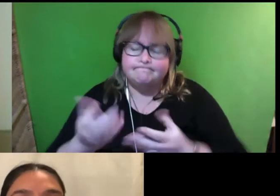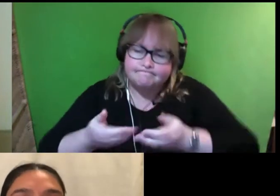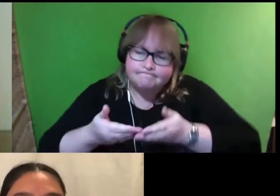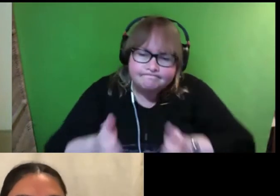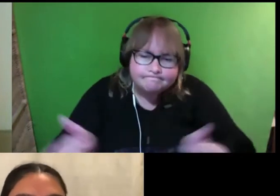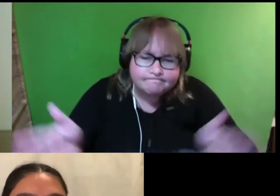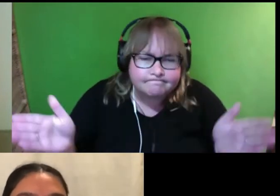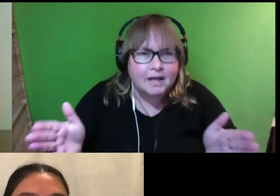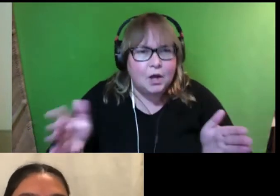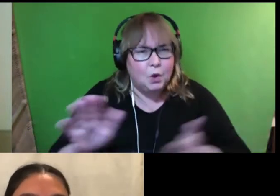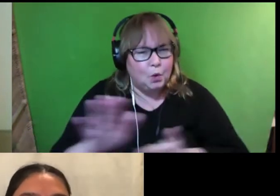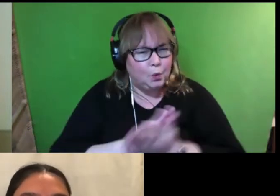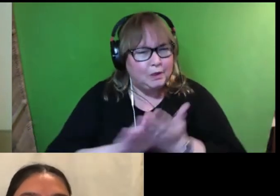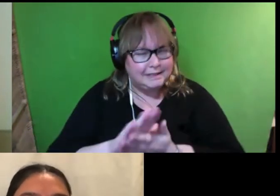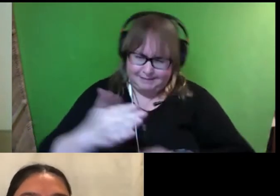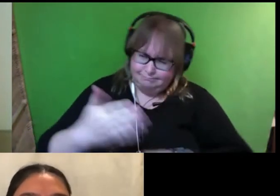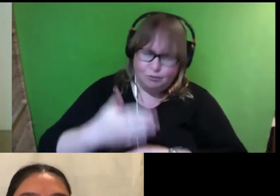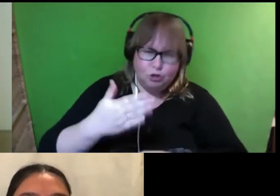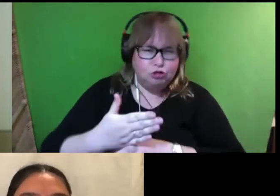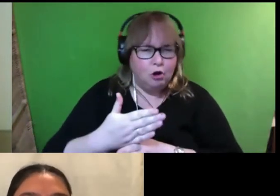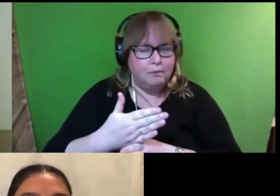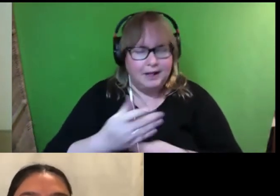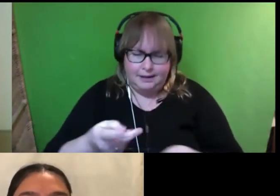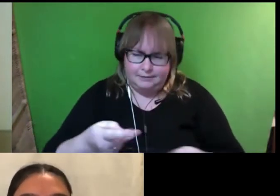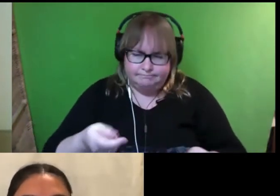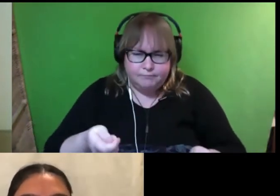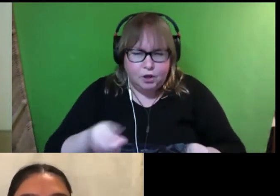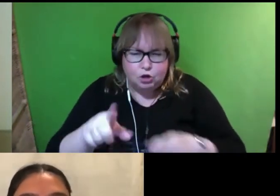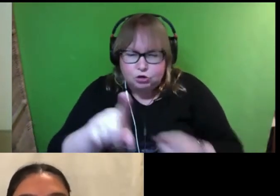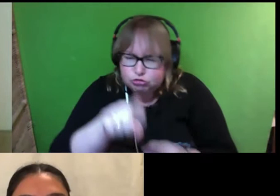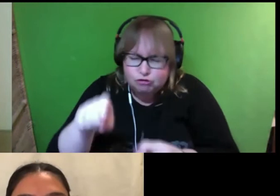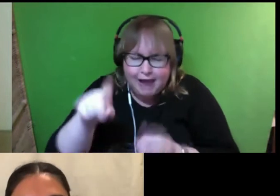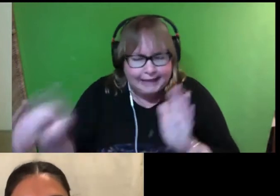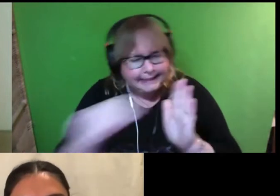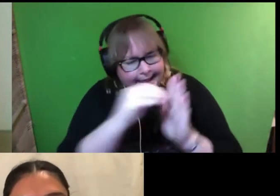about curating as something beyond four walls.